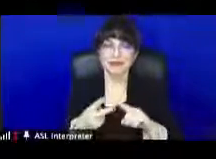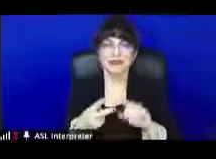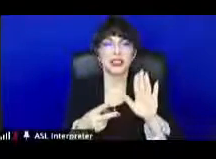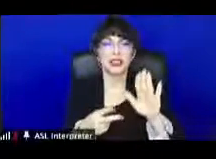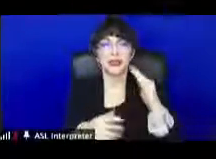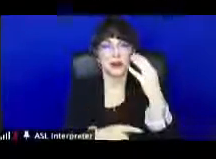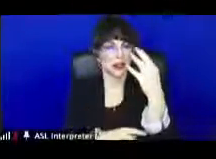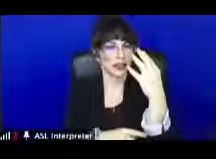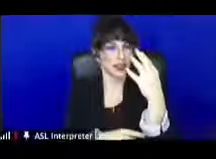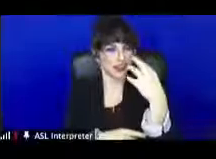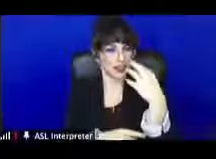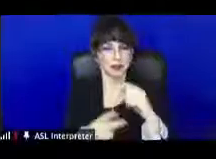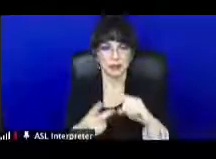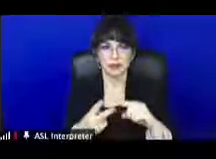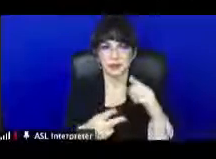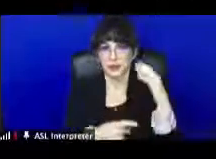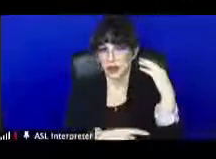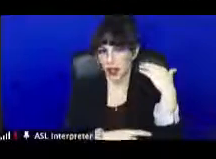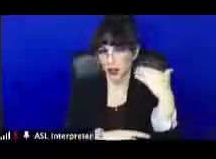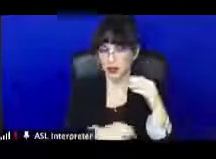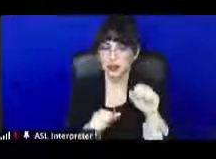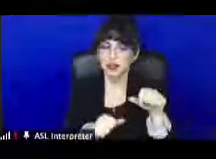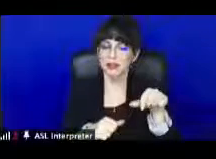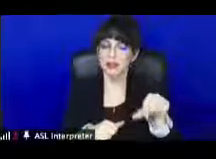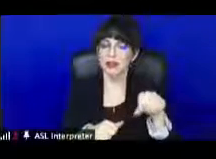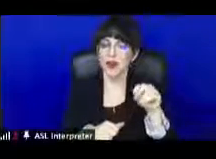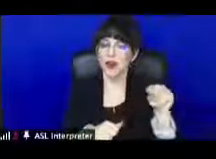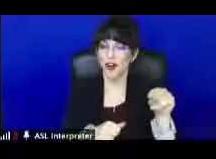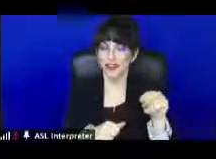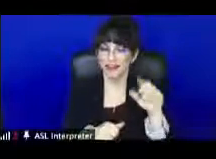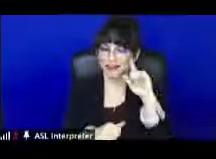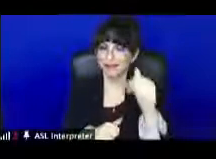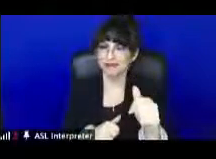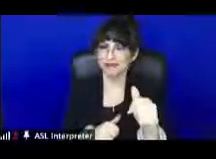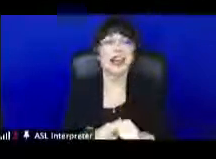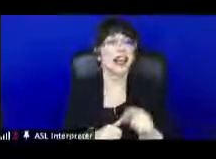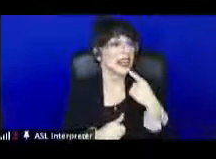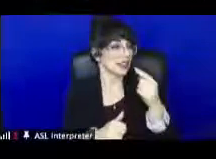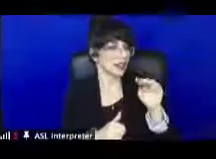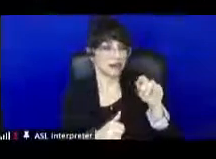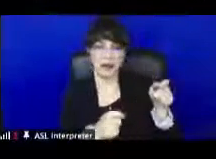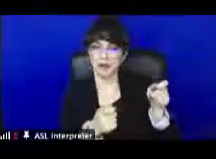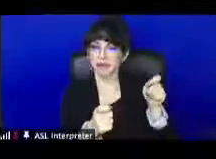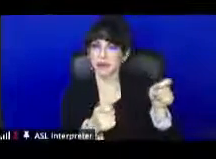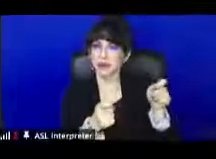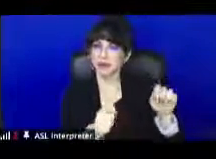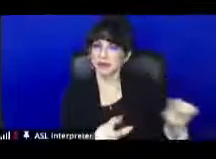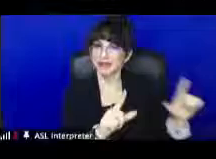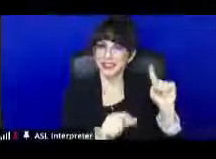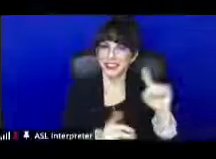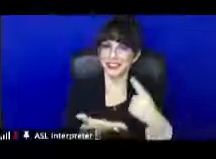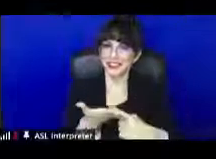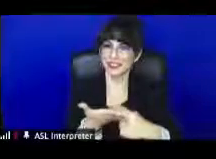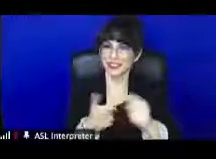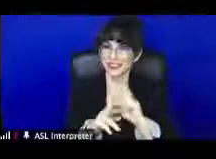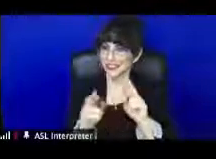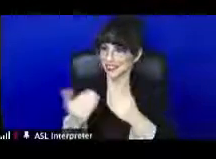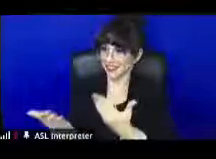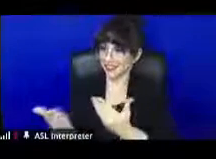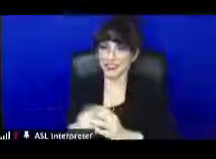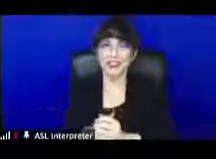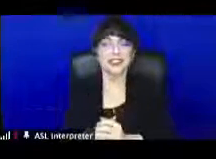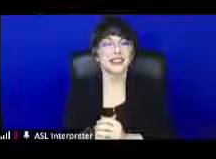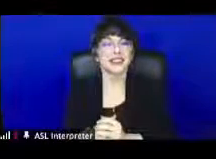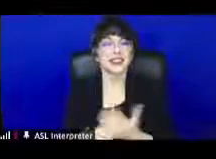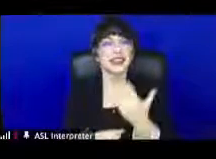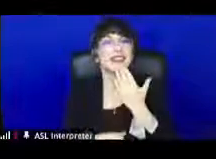lower left corner of your screen. If you will please let the mapper know what area you would like to discuss today, the floor is yours.